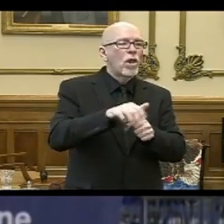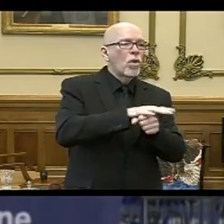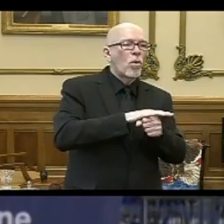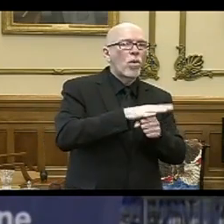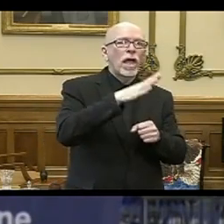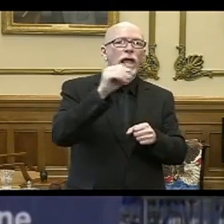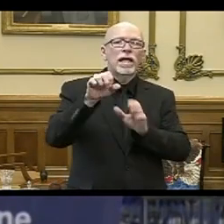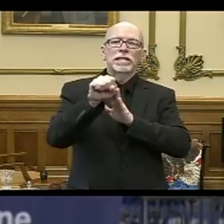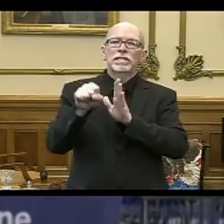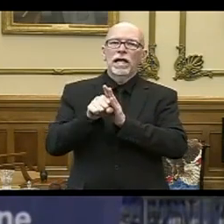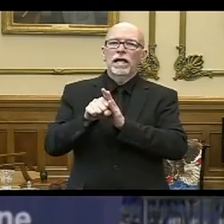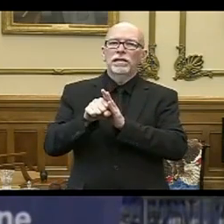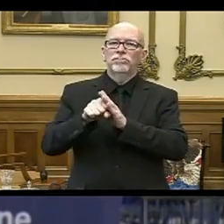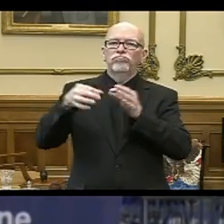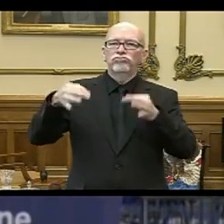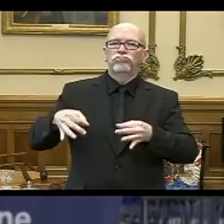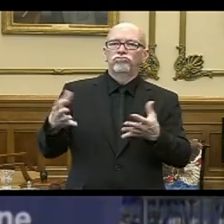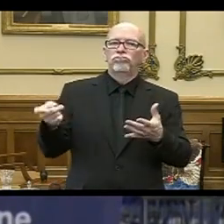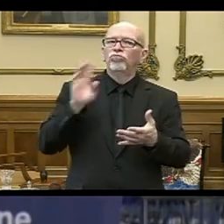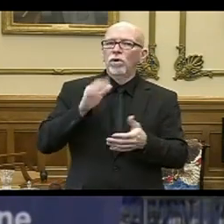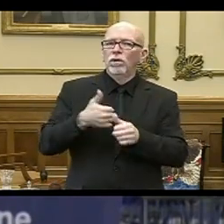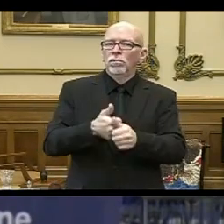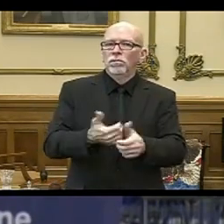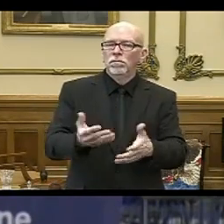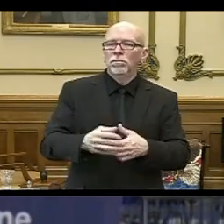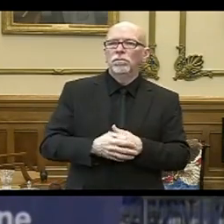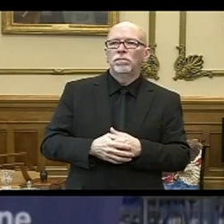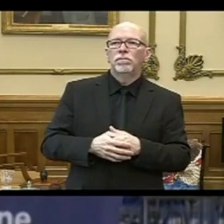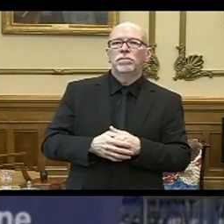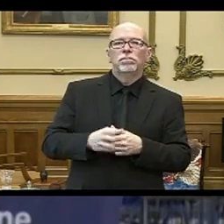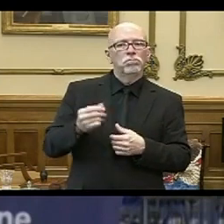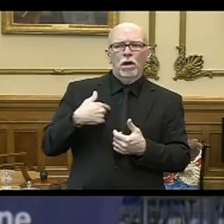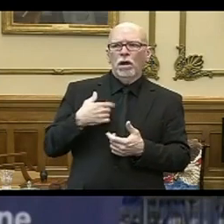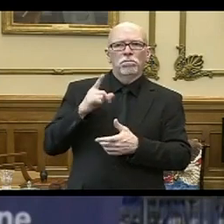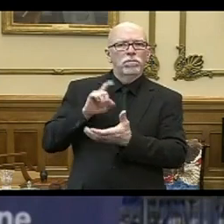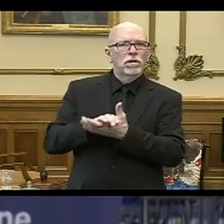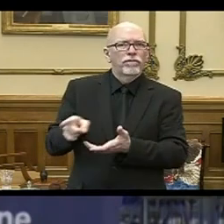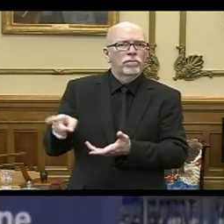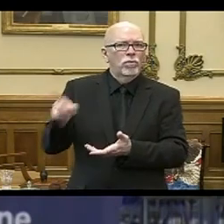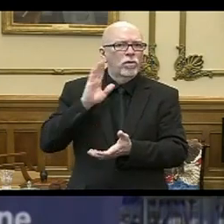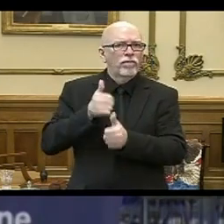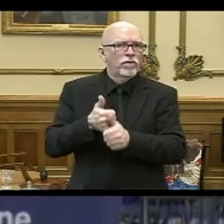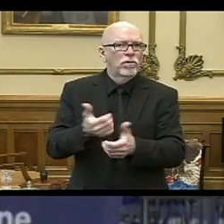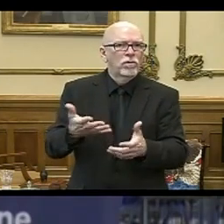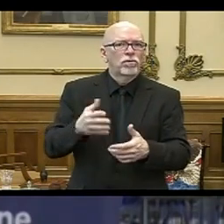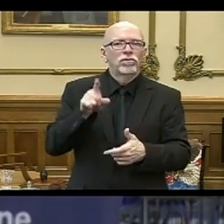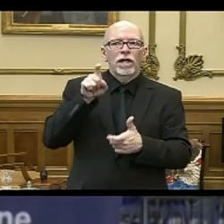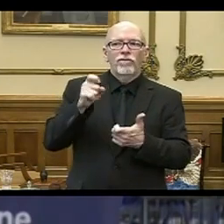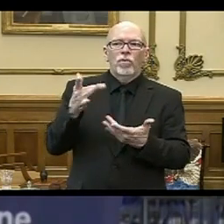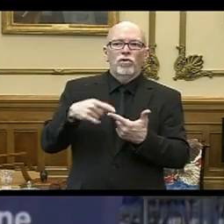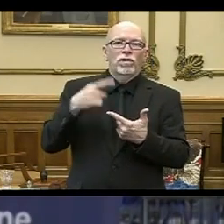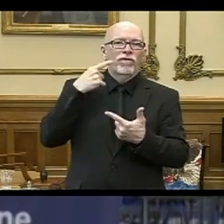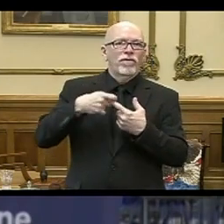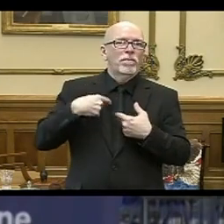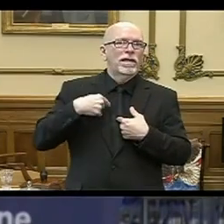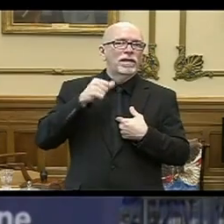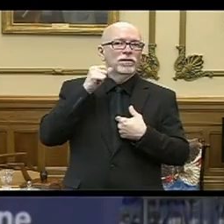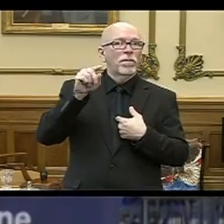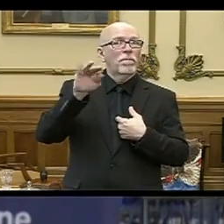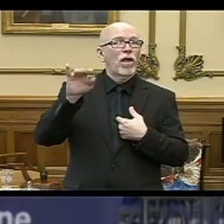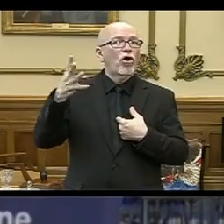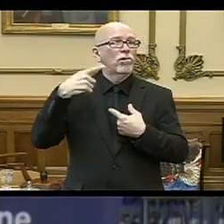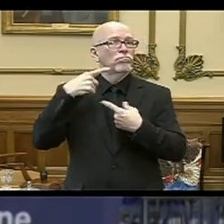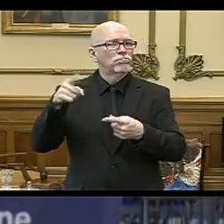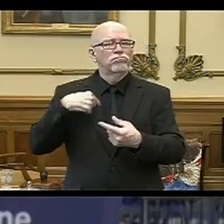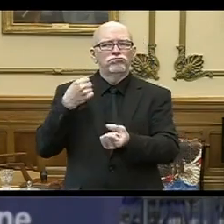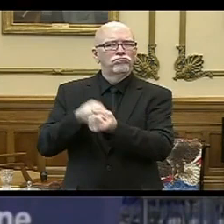and state standards. And I take them at their word. They will. And so you'll just have to wait to hear from me. You've heard from the mayor, and I